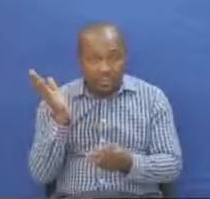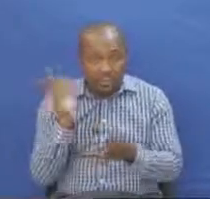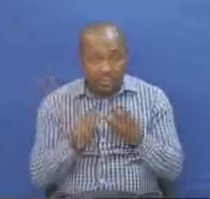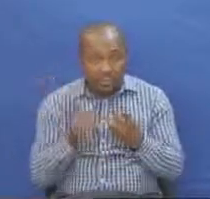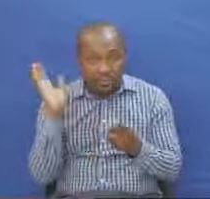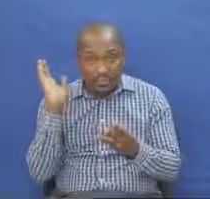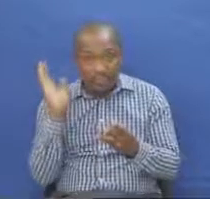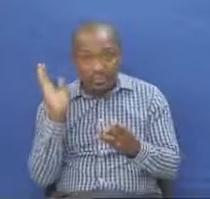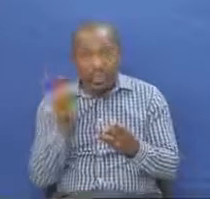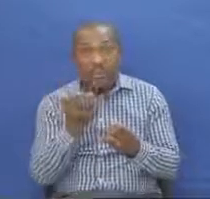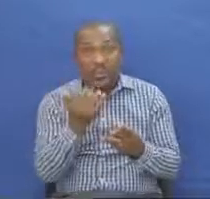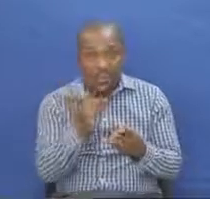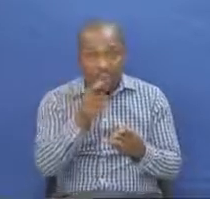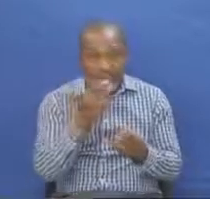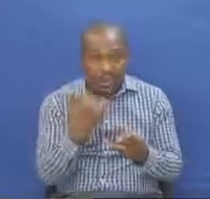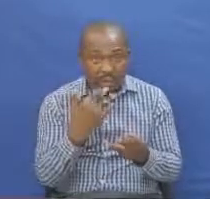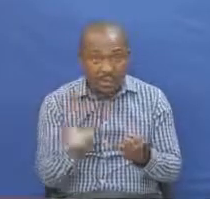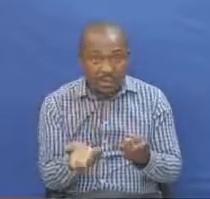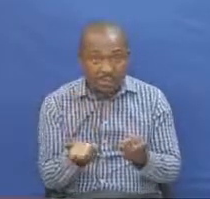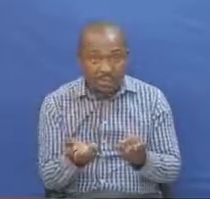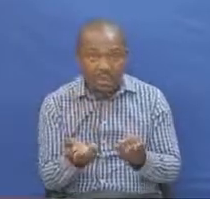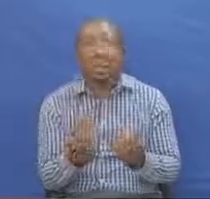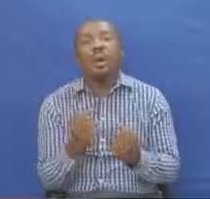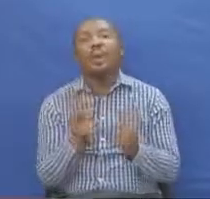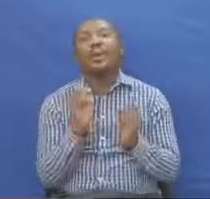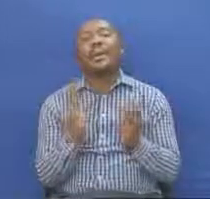We say this is a type of growth,